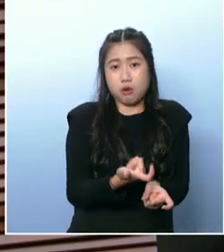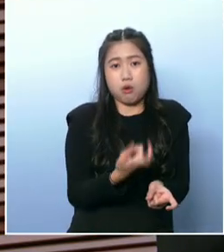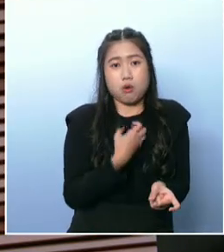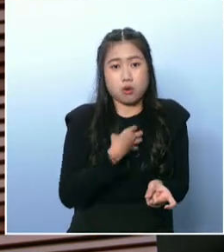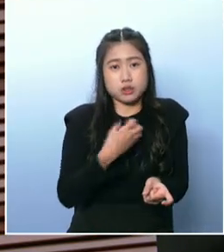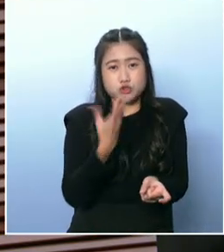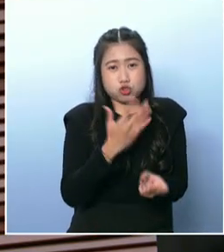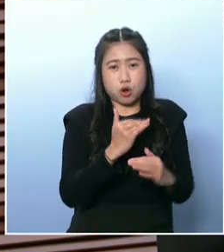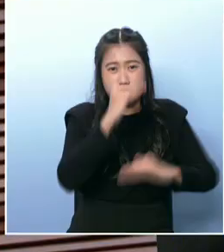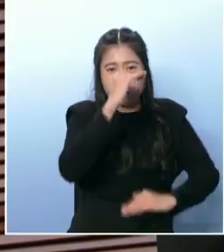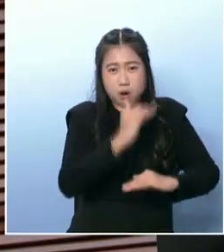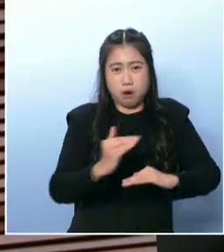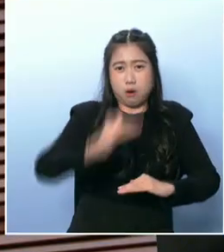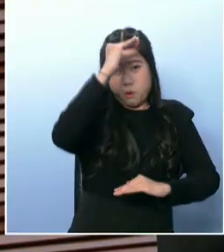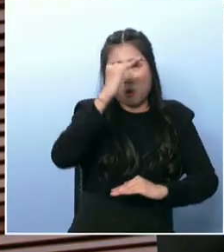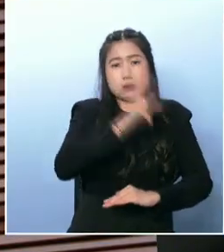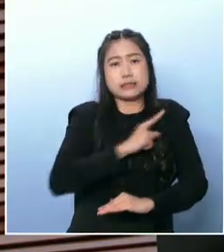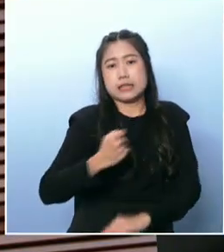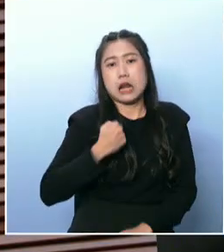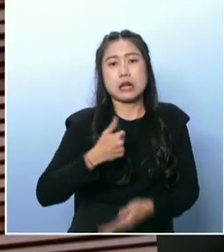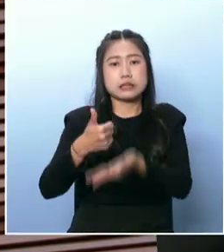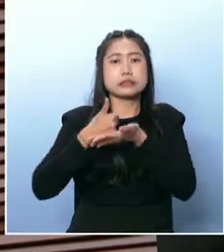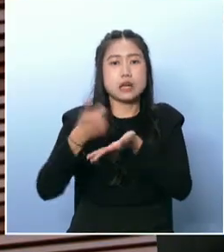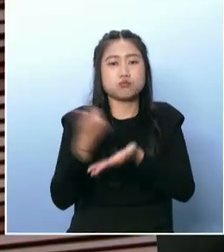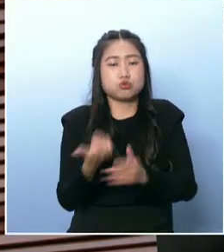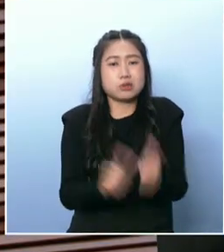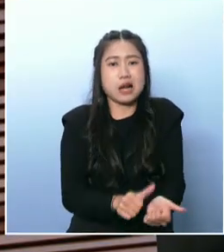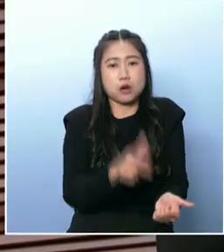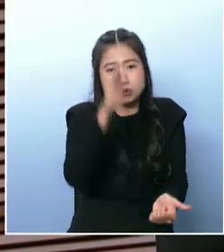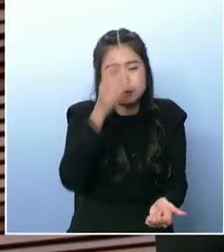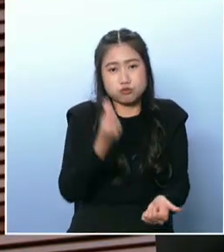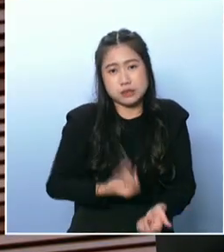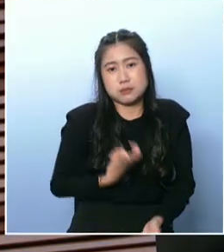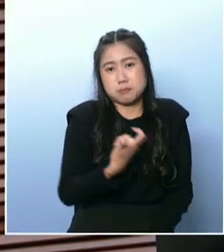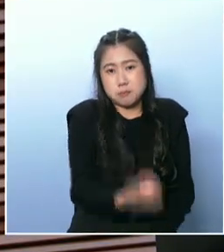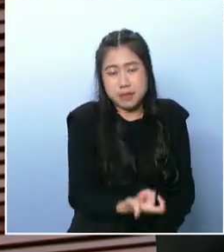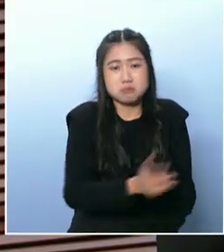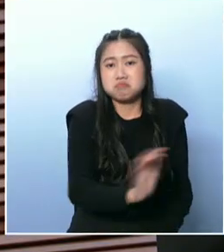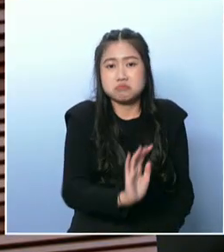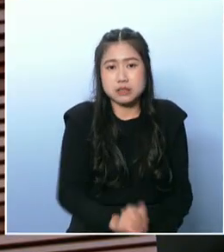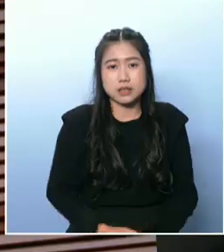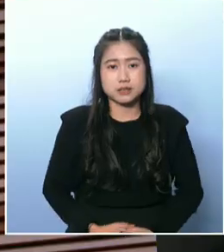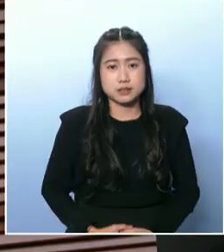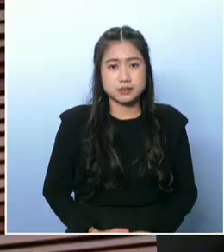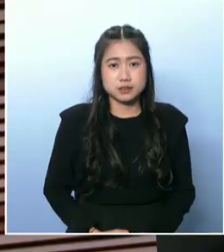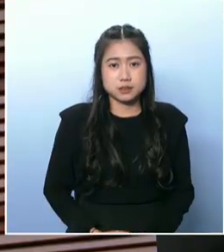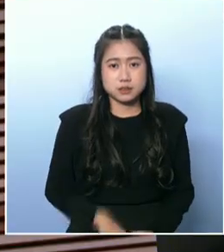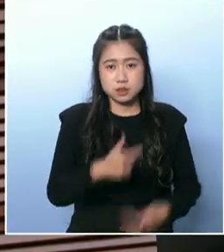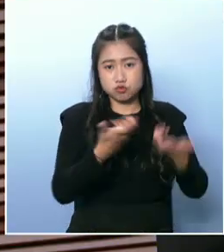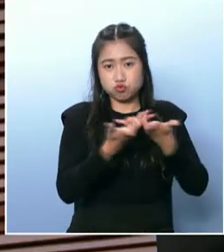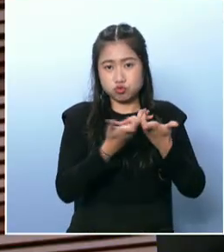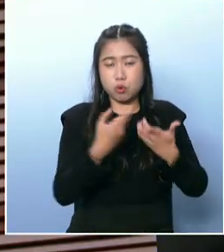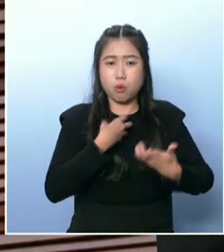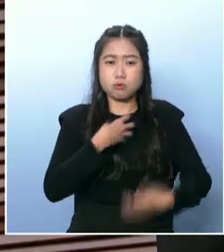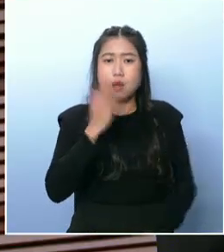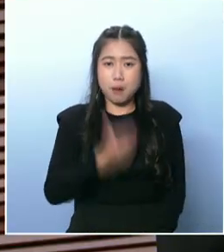income limit, we think that if they are having a higher payment, they can afford to